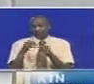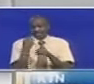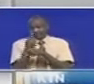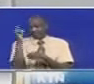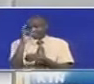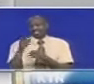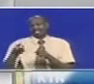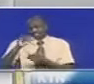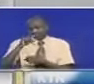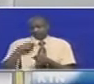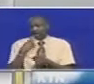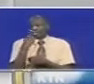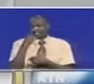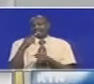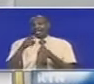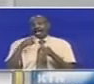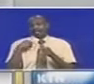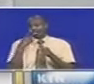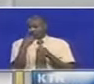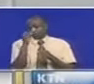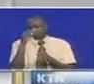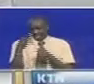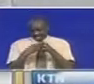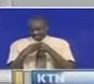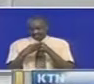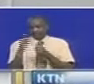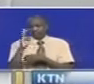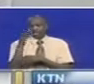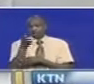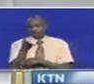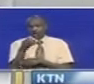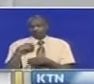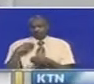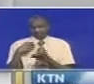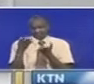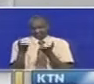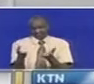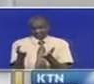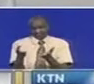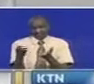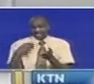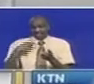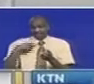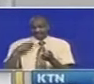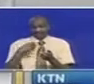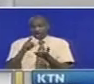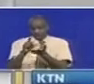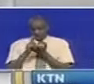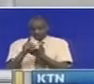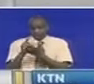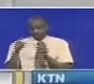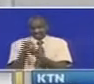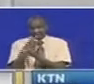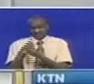11% to 180.9 billion shillings from 163.1 billion shillings, while net loans and advance